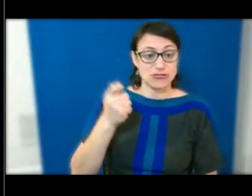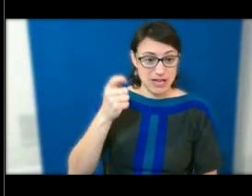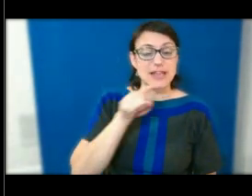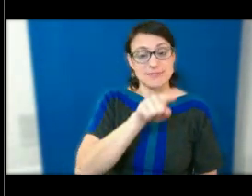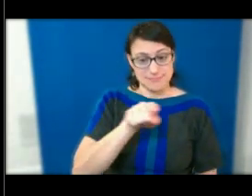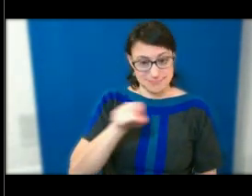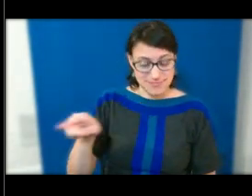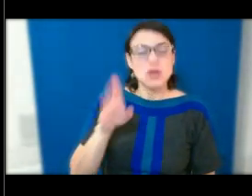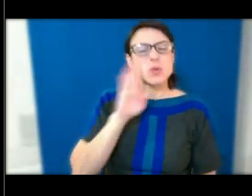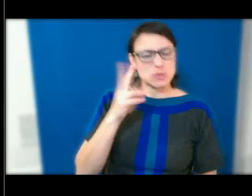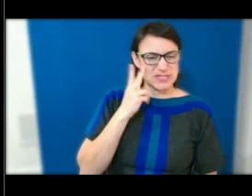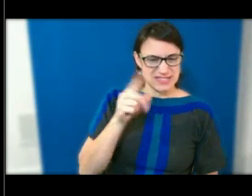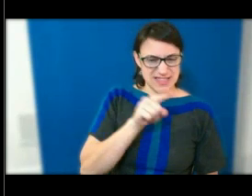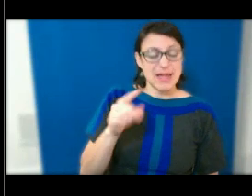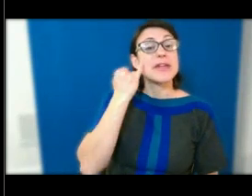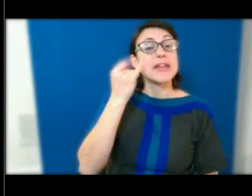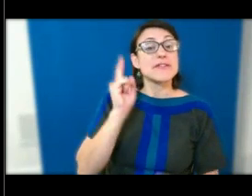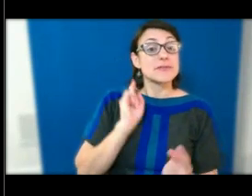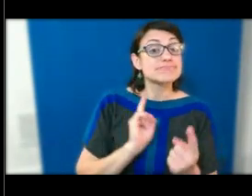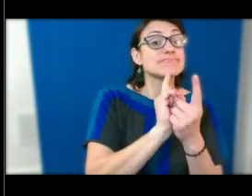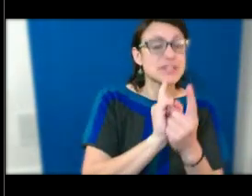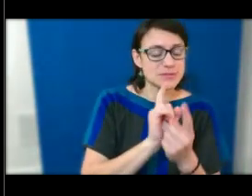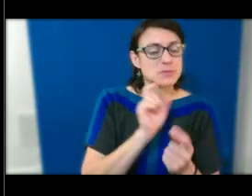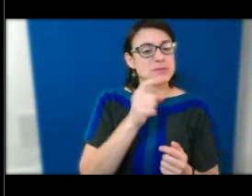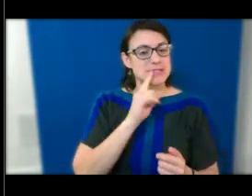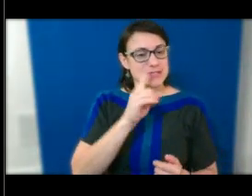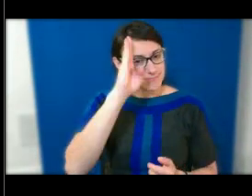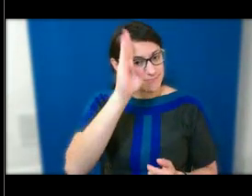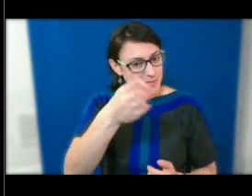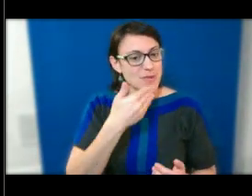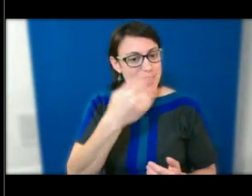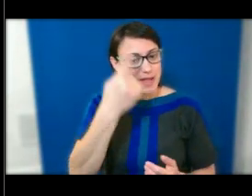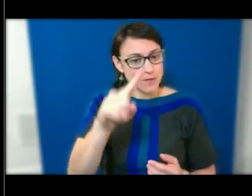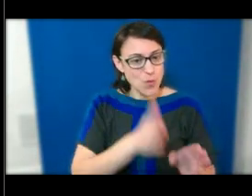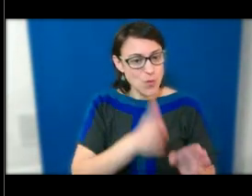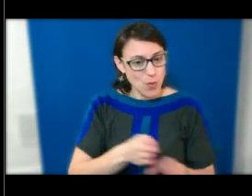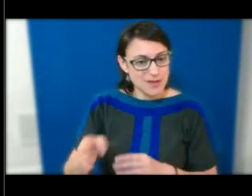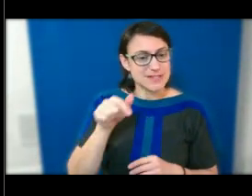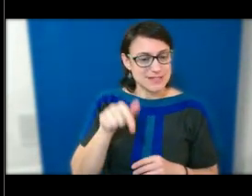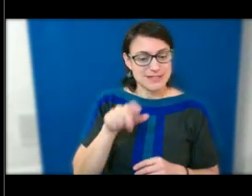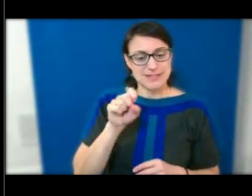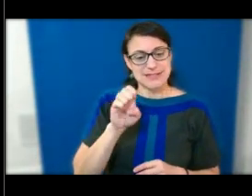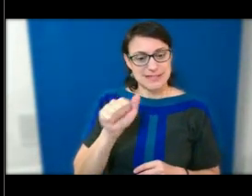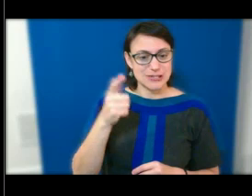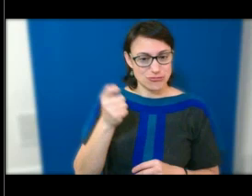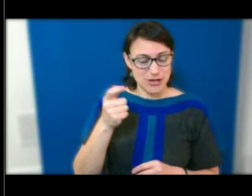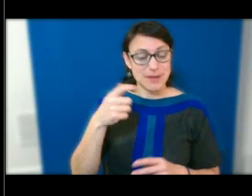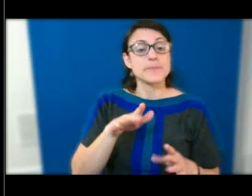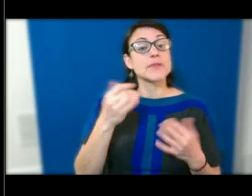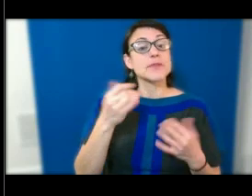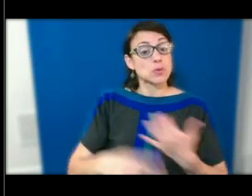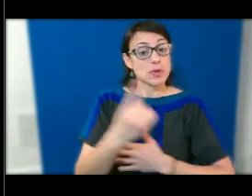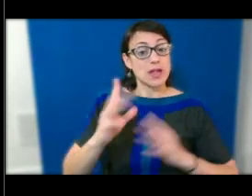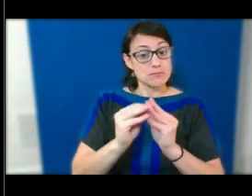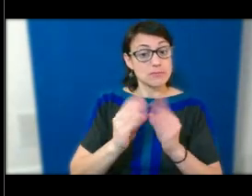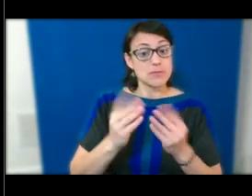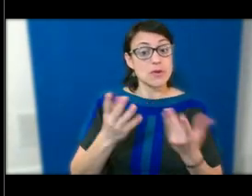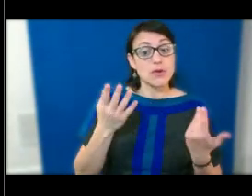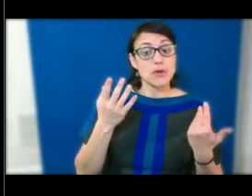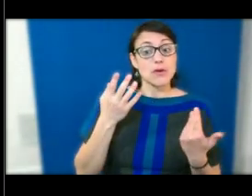helping organize the event. So today, the symposium is to introduce our Sea Grant Marine